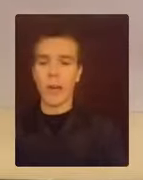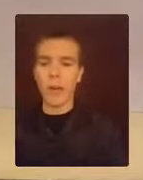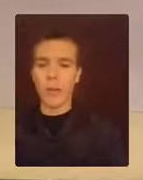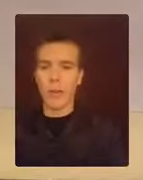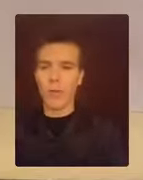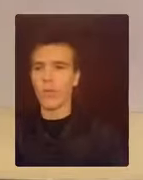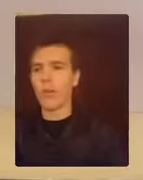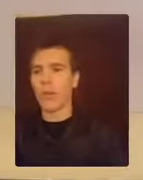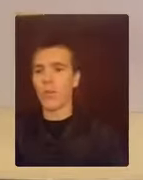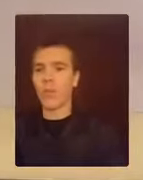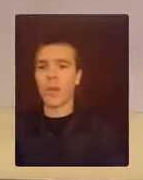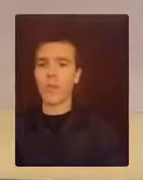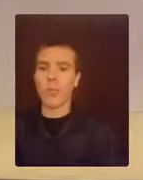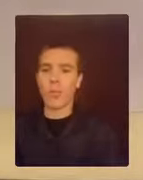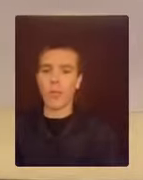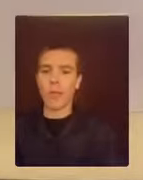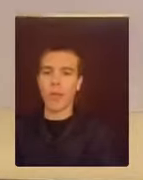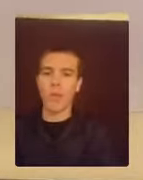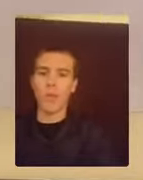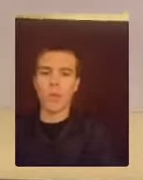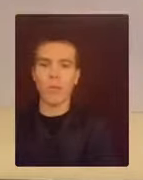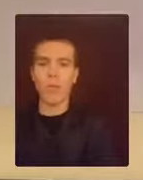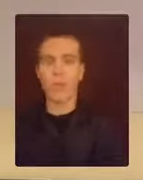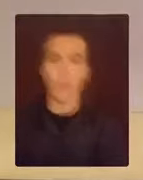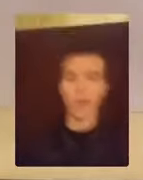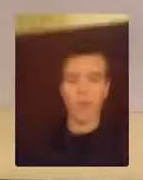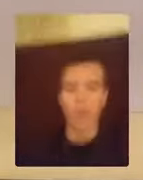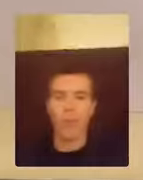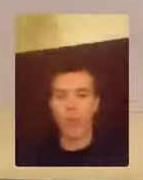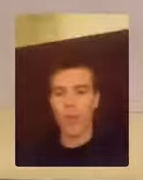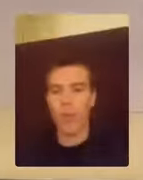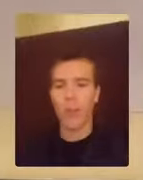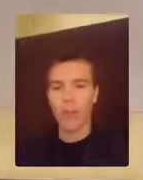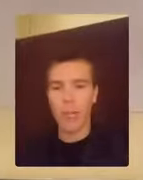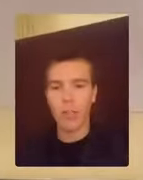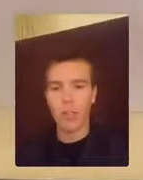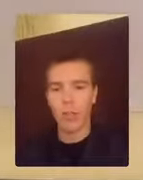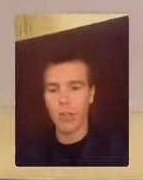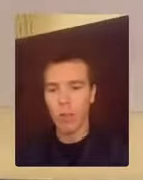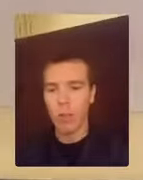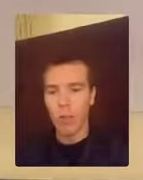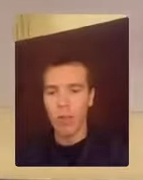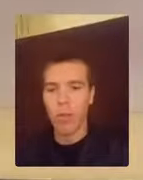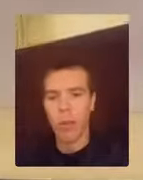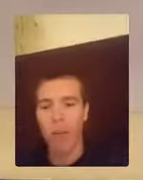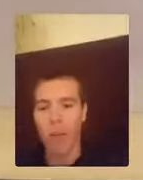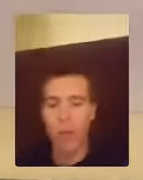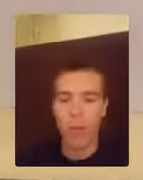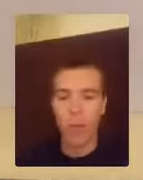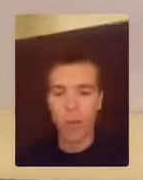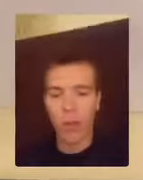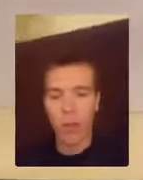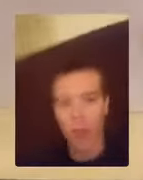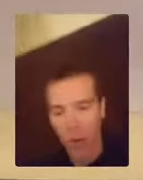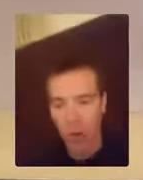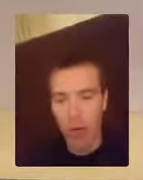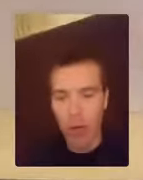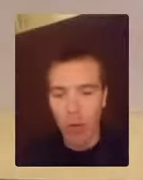And one second. I'm sorry. I'm trying to set up my camera with the charger attached to it. Trying to